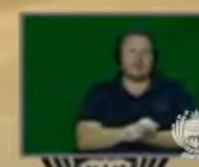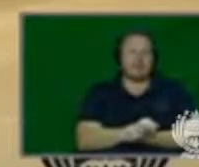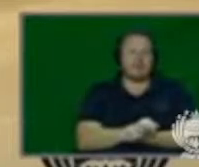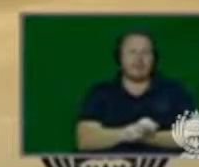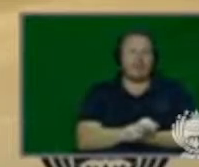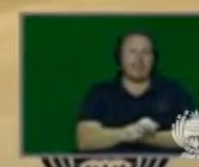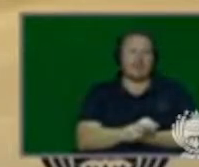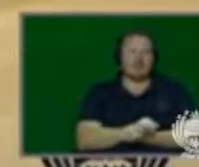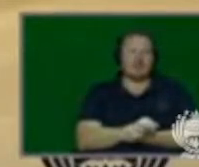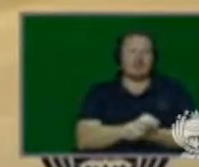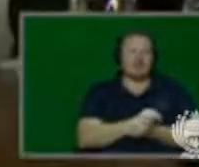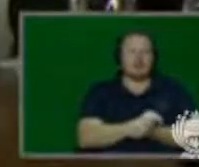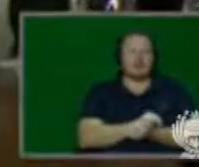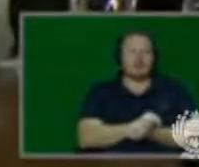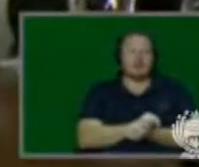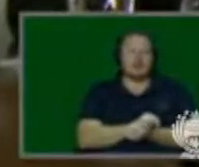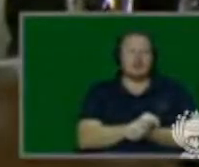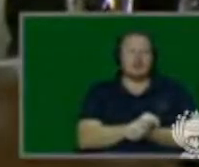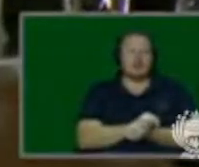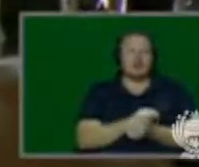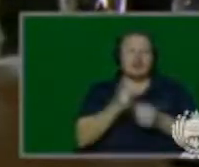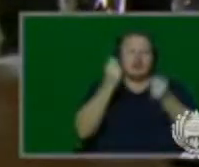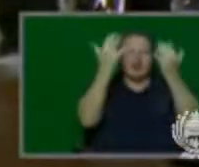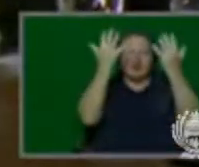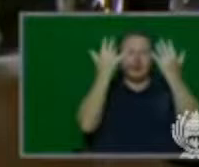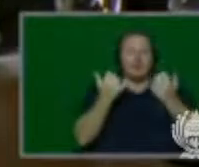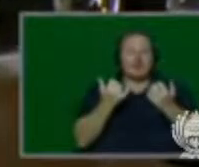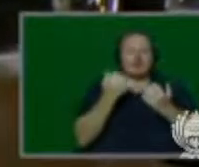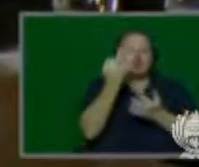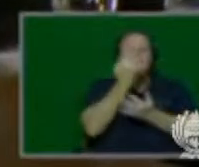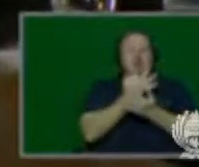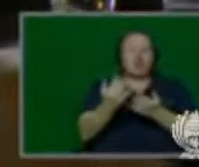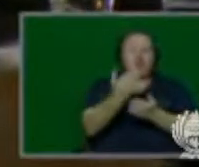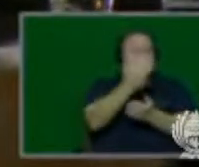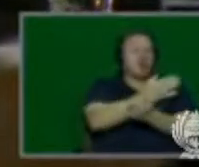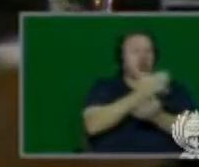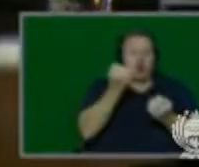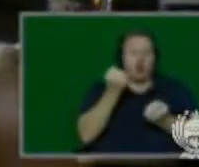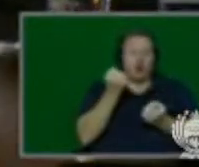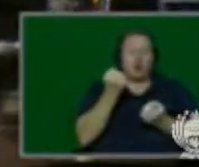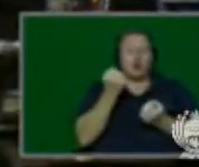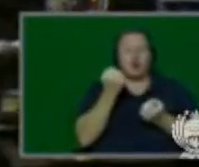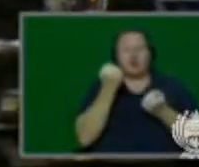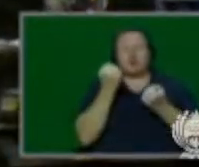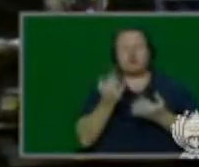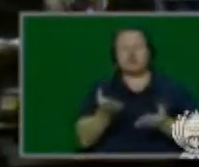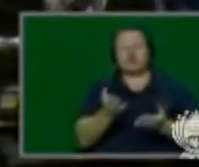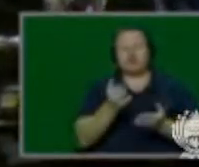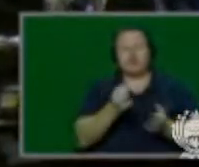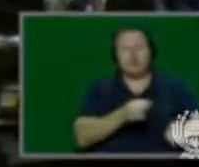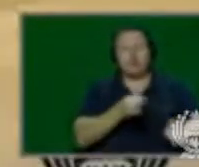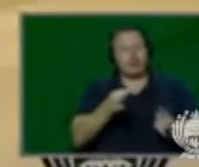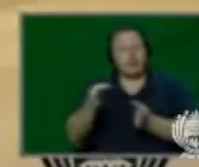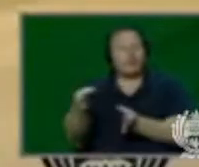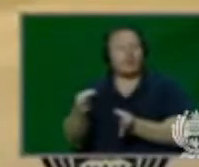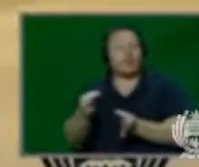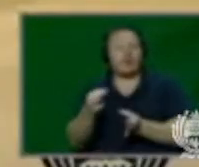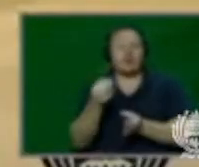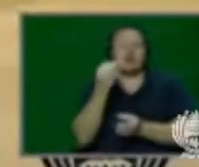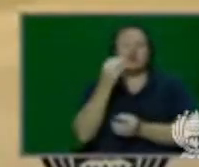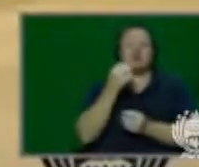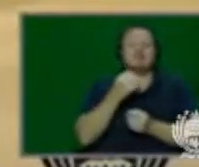and say the postponement of the tabling of the budget 3 weeks ago was a regrettable, but perhaps